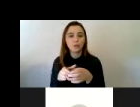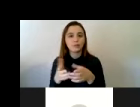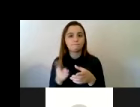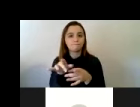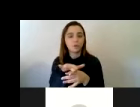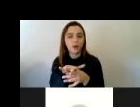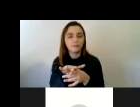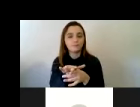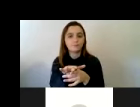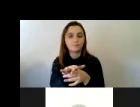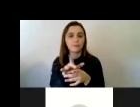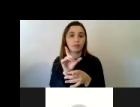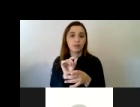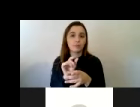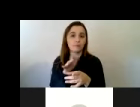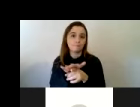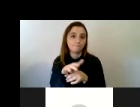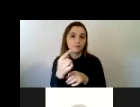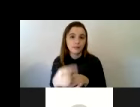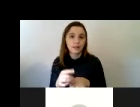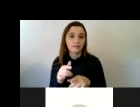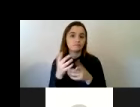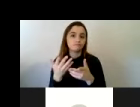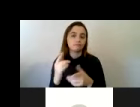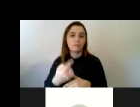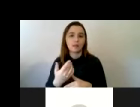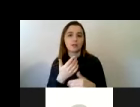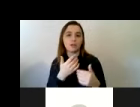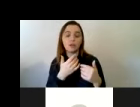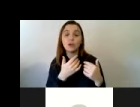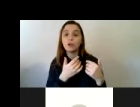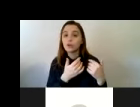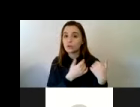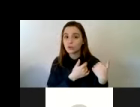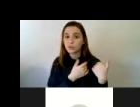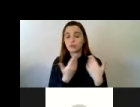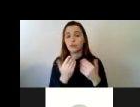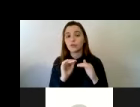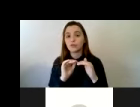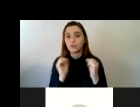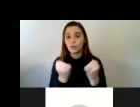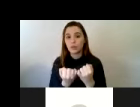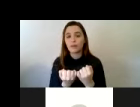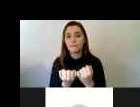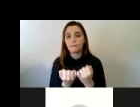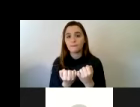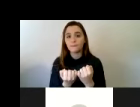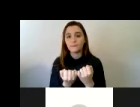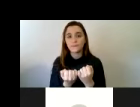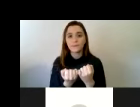also it may have a responsibility towards the wider society